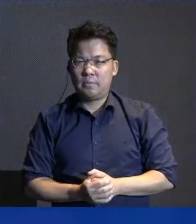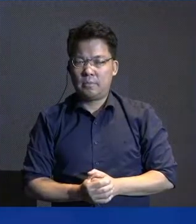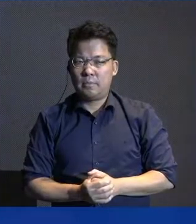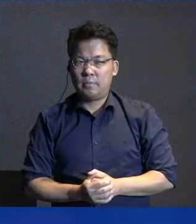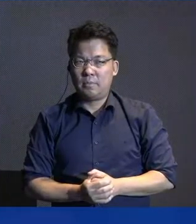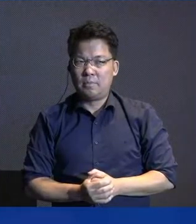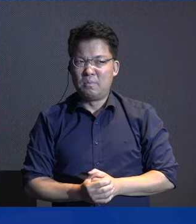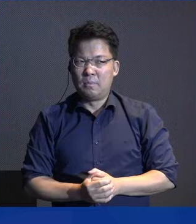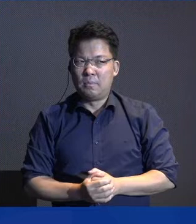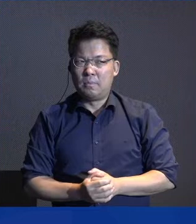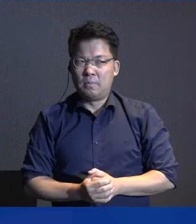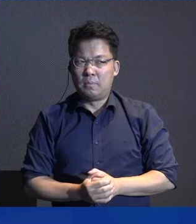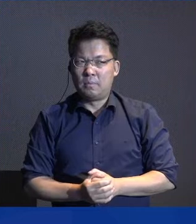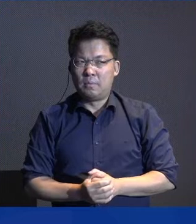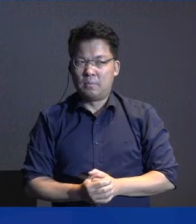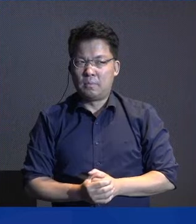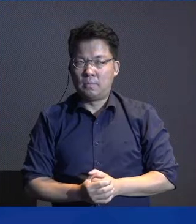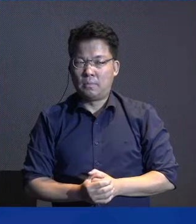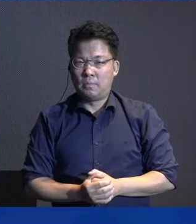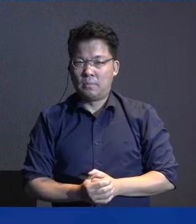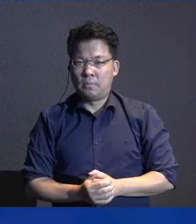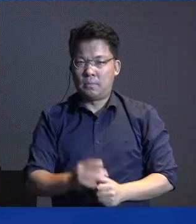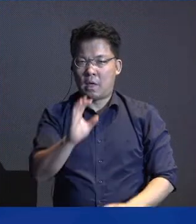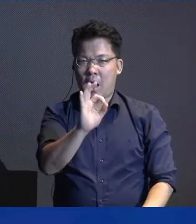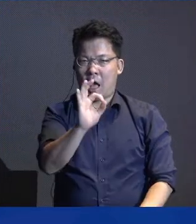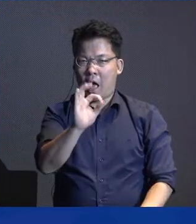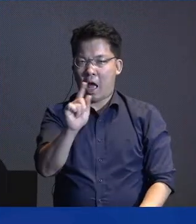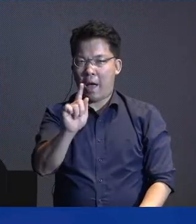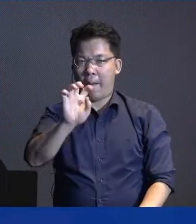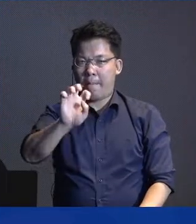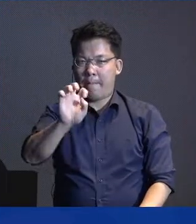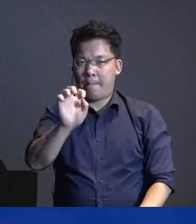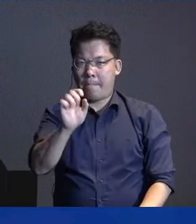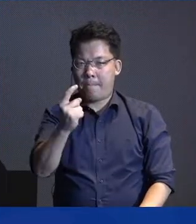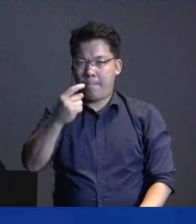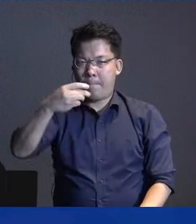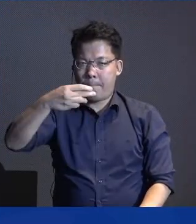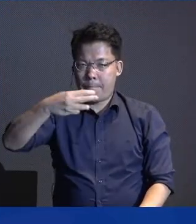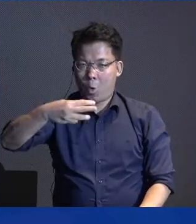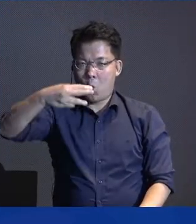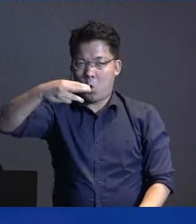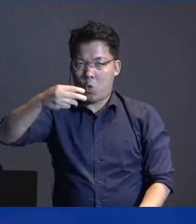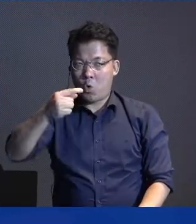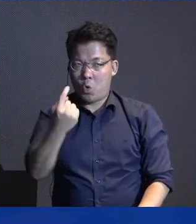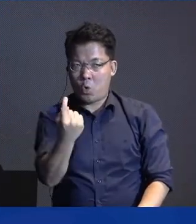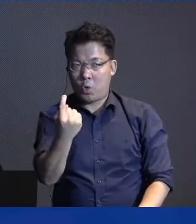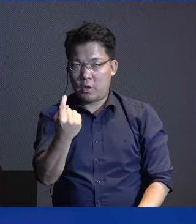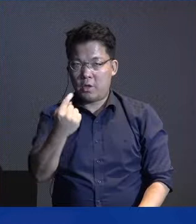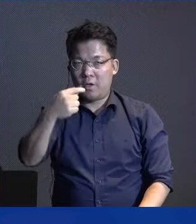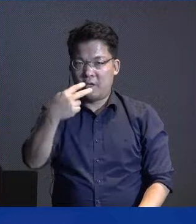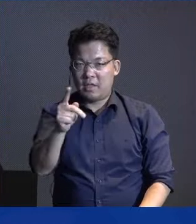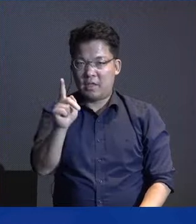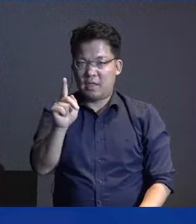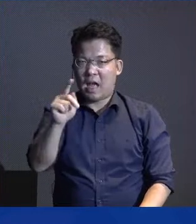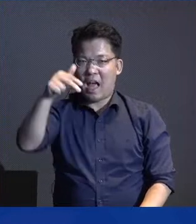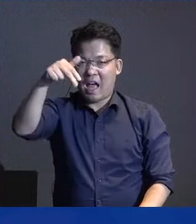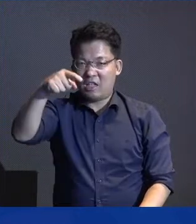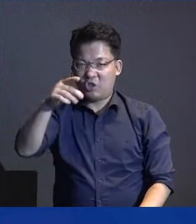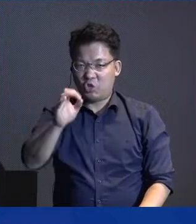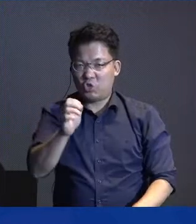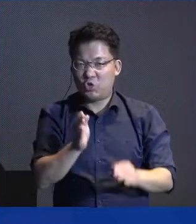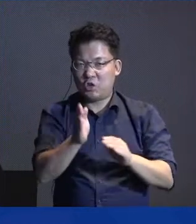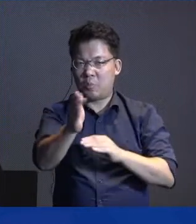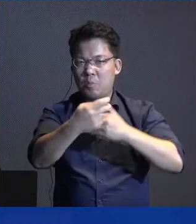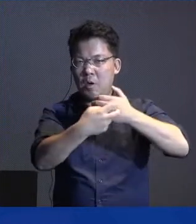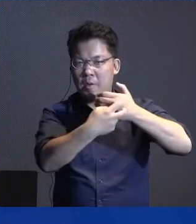of Psychiatry at the National Institute of Mental Health and Neurosciences in